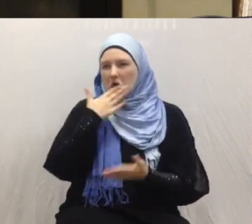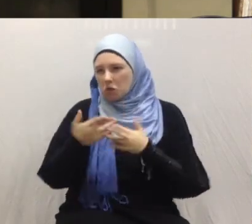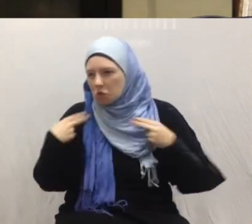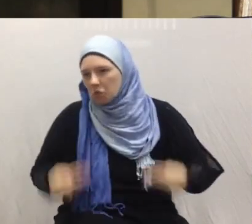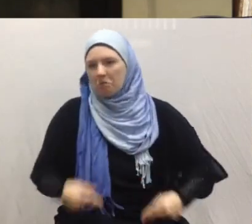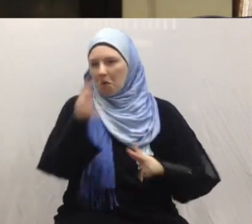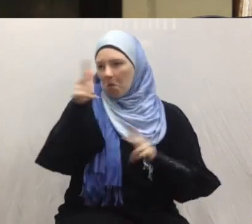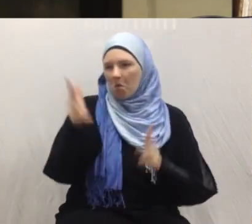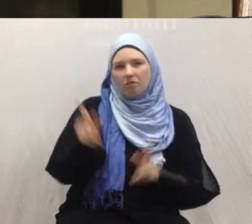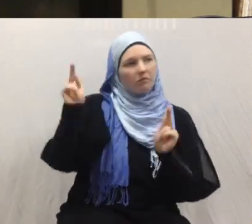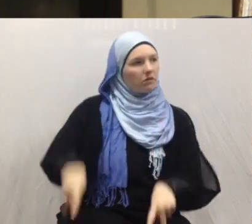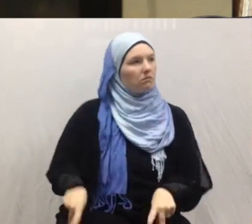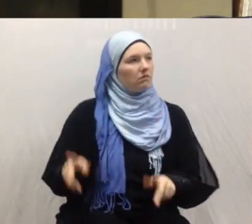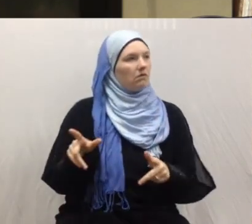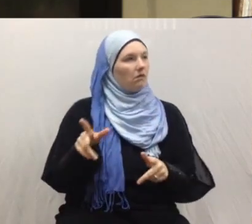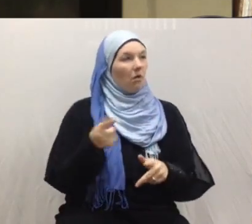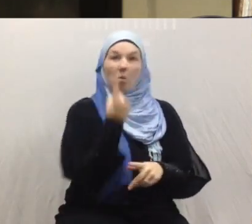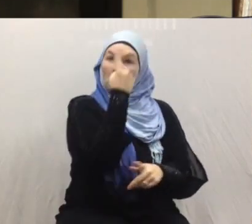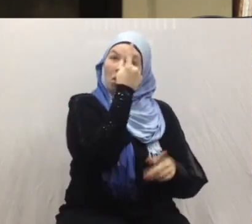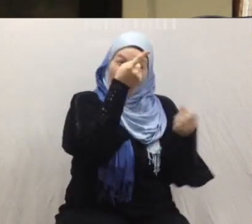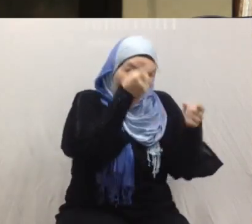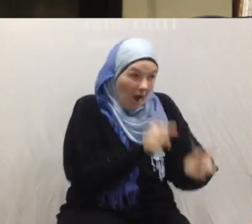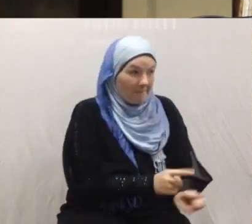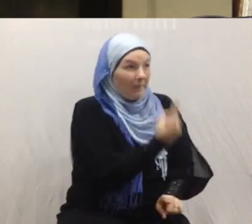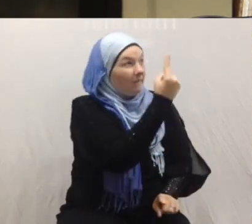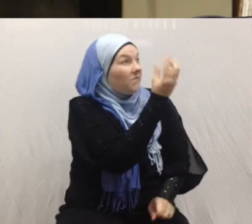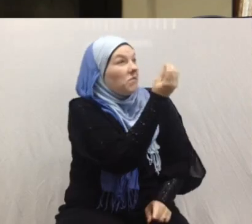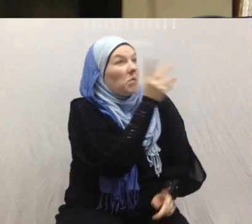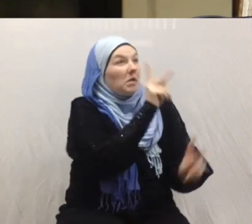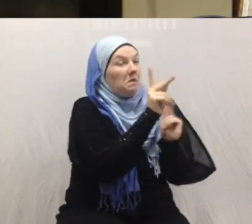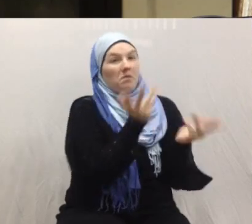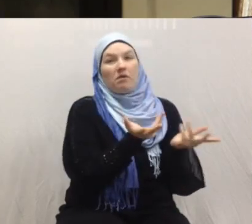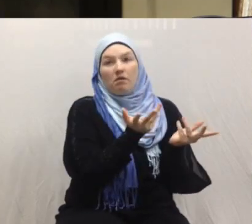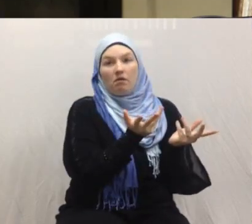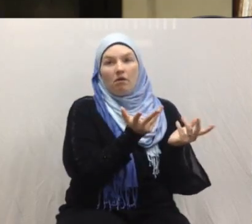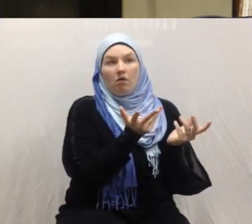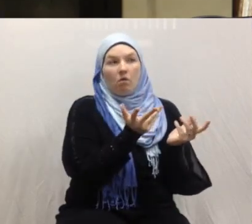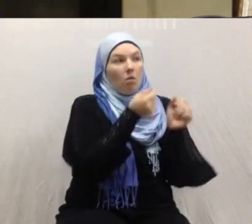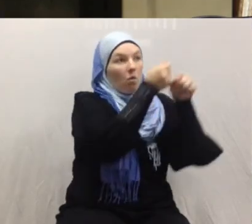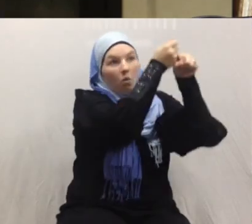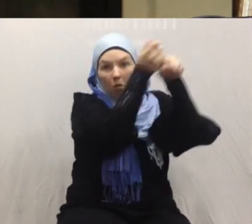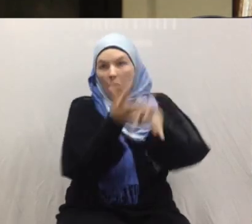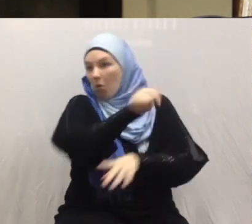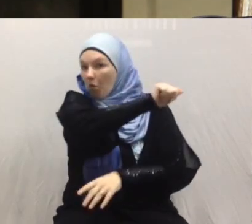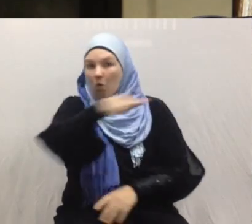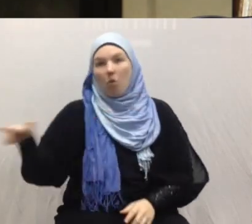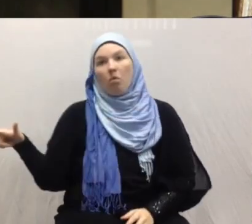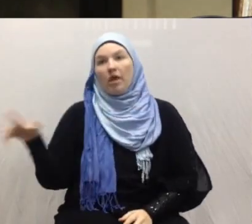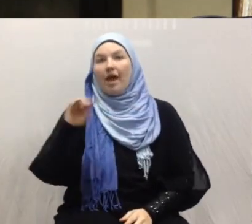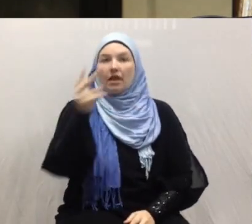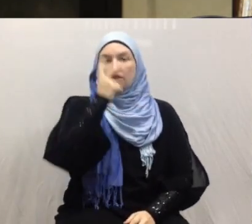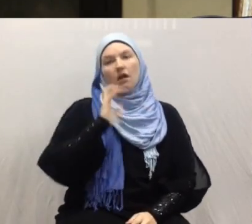and our intentions and our role and our peaceful nature. Not only that, but also doubting our religion